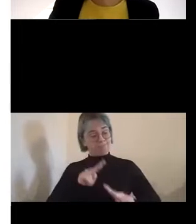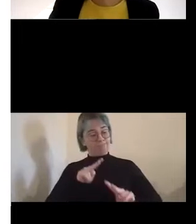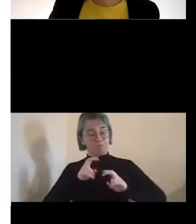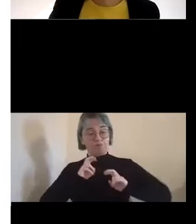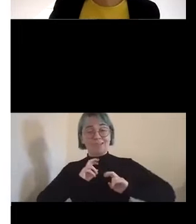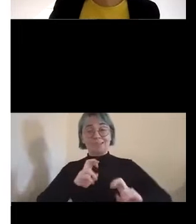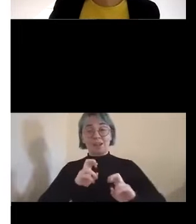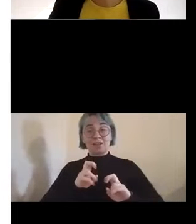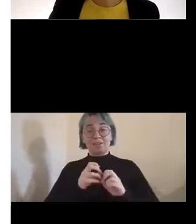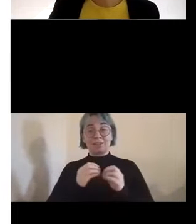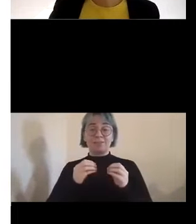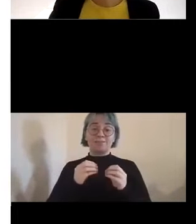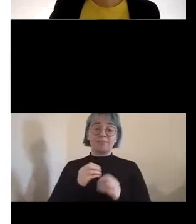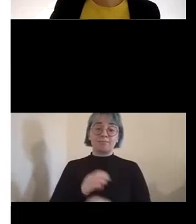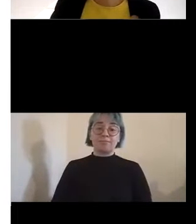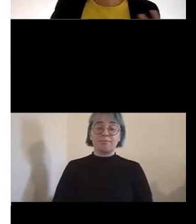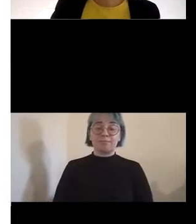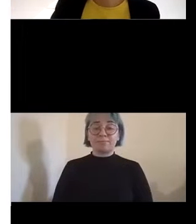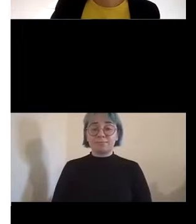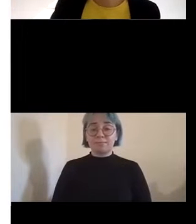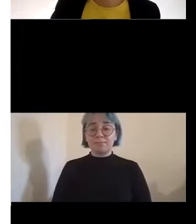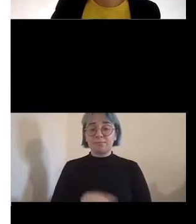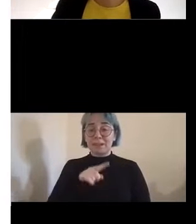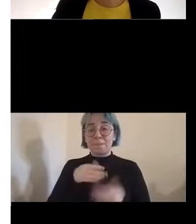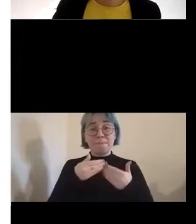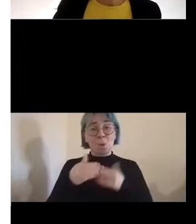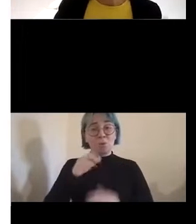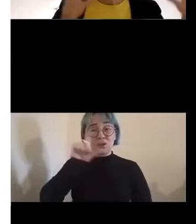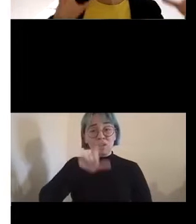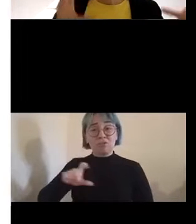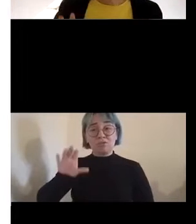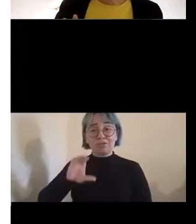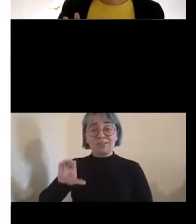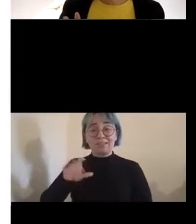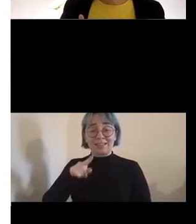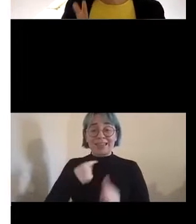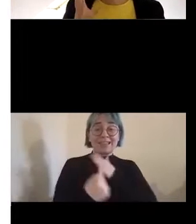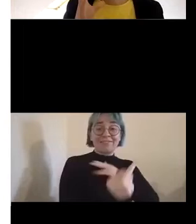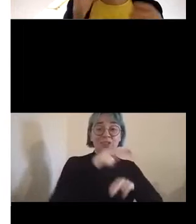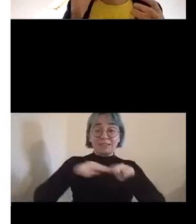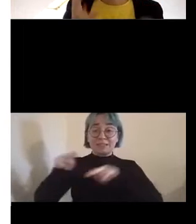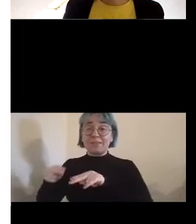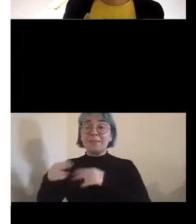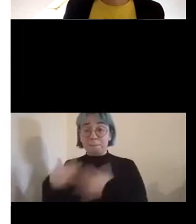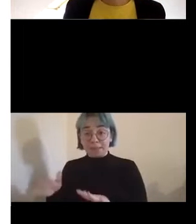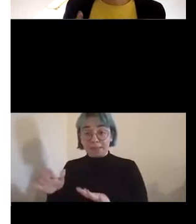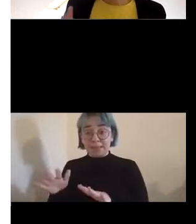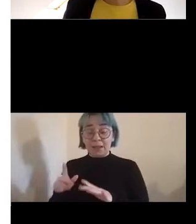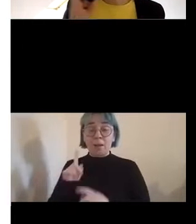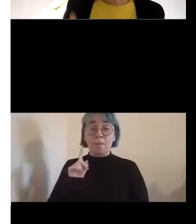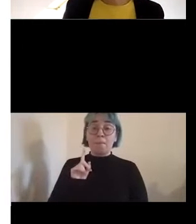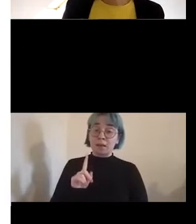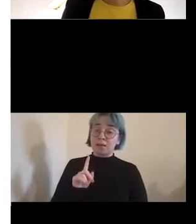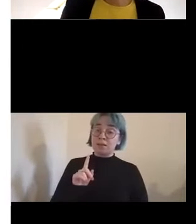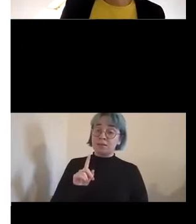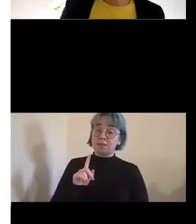did in Belgium, the Netherlands, or Finland. Basically, in most countries, the individual assessment is done, but mainly is